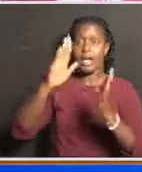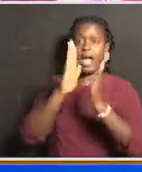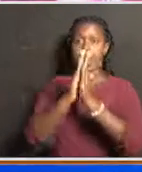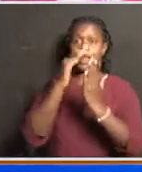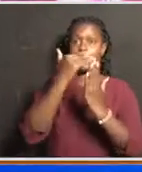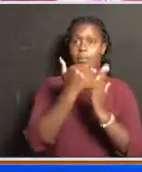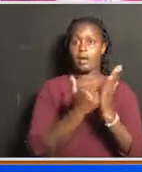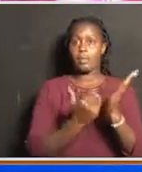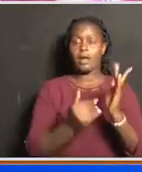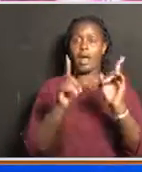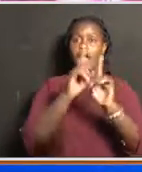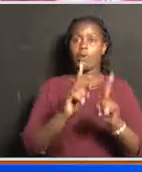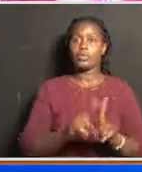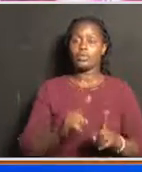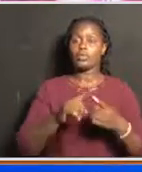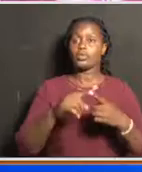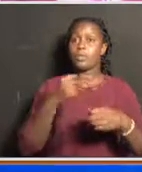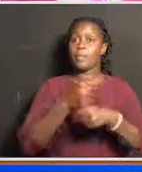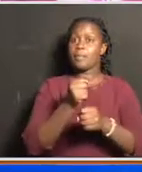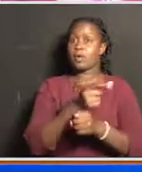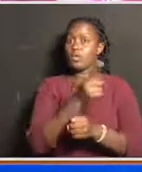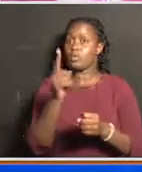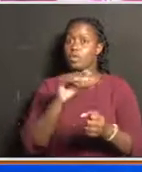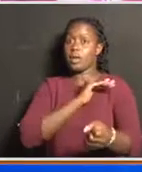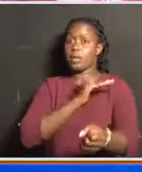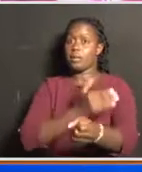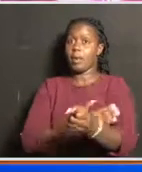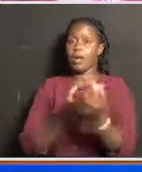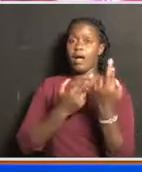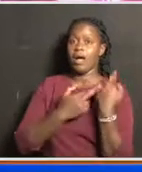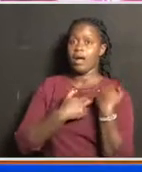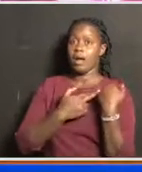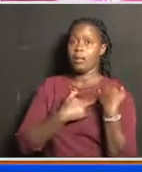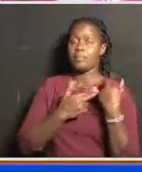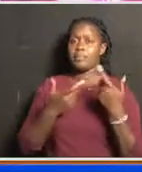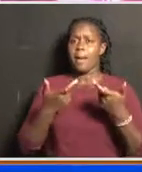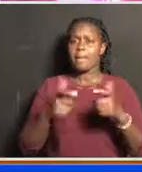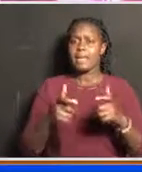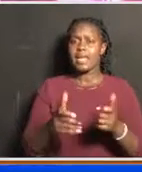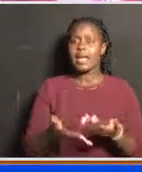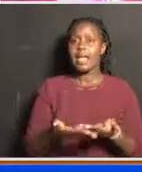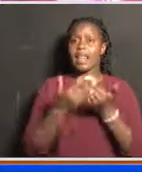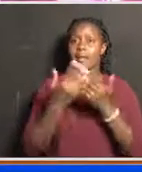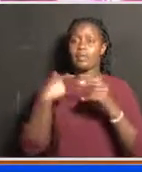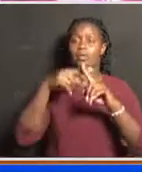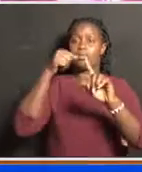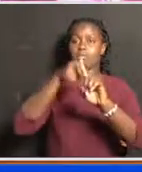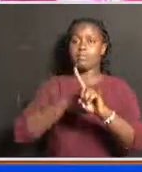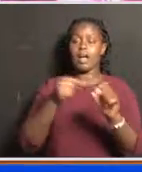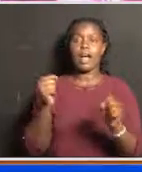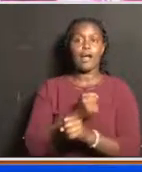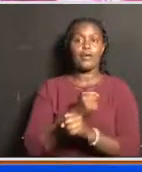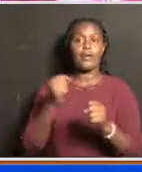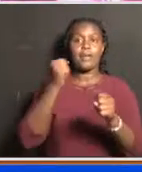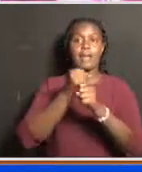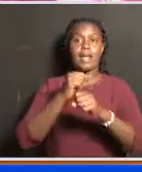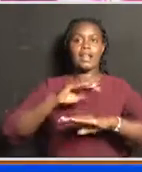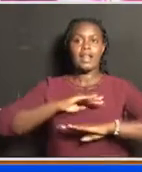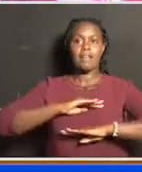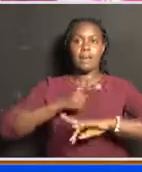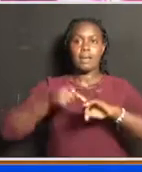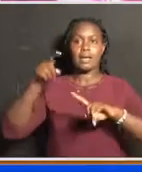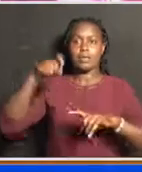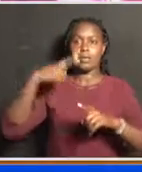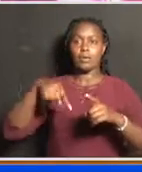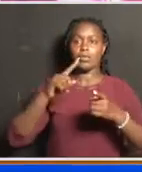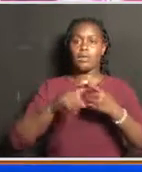holds those in power accountable. The importance of media in shaping a healthy democracy cannot be emphasized enough. It is supposed to be the guardian